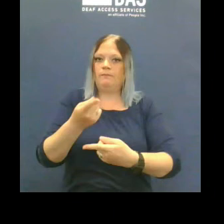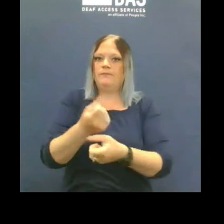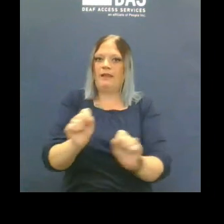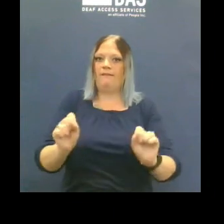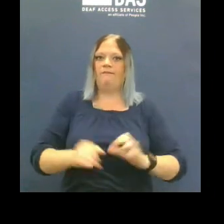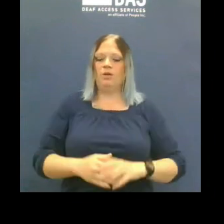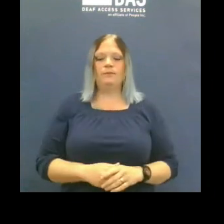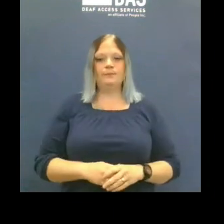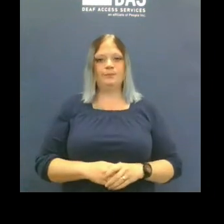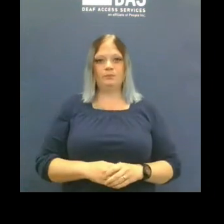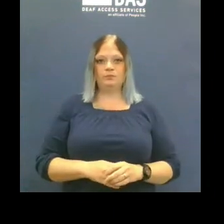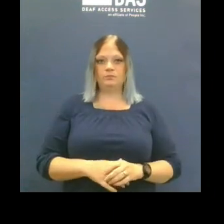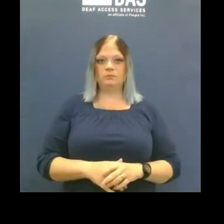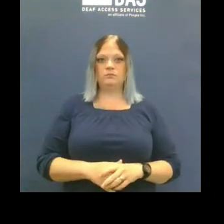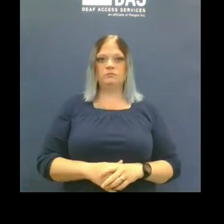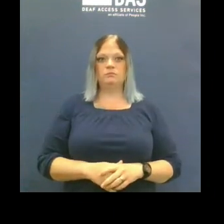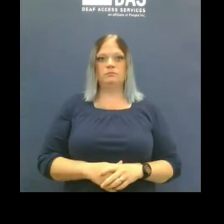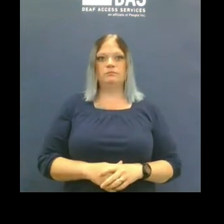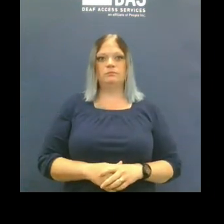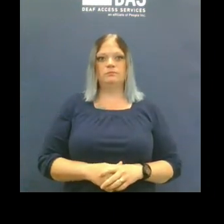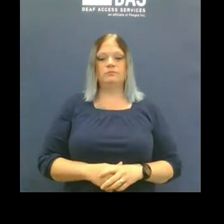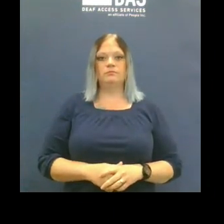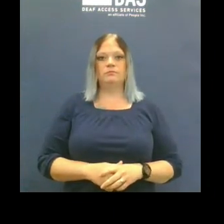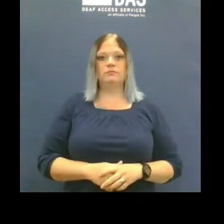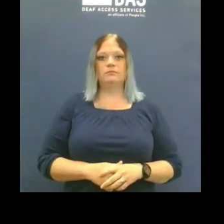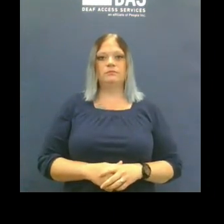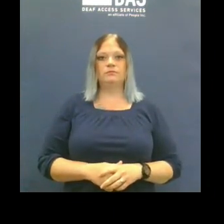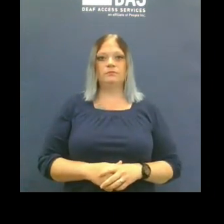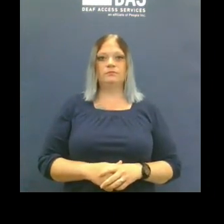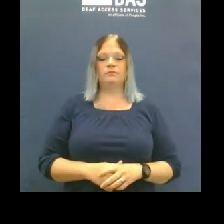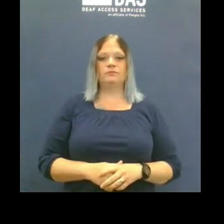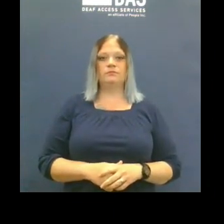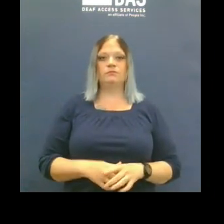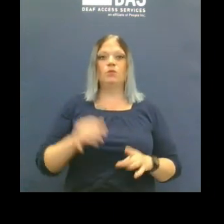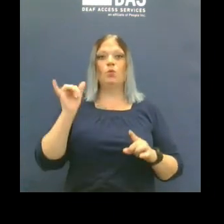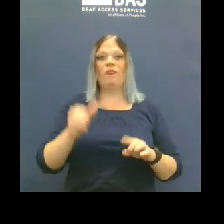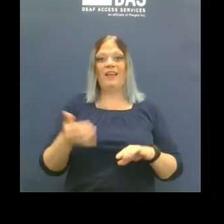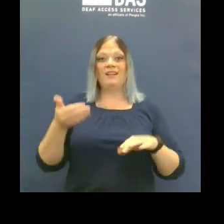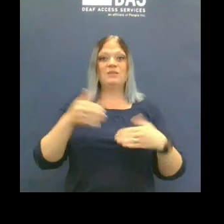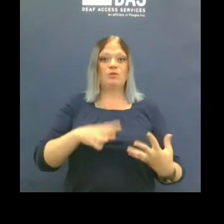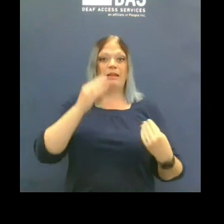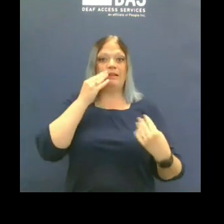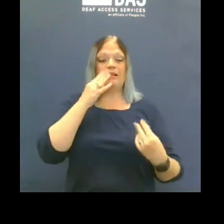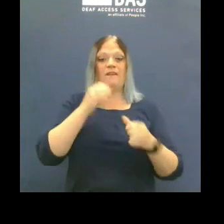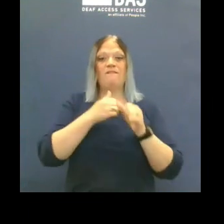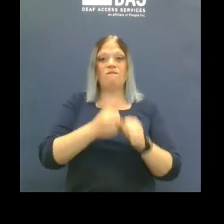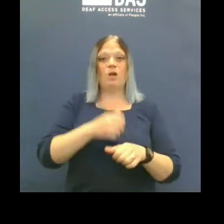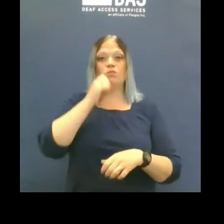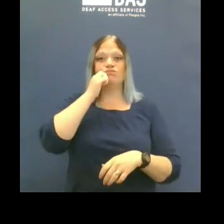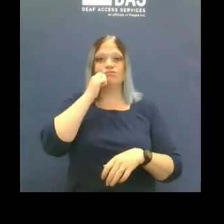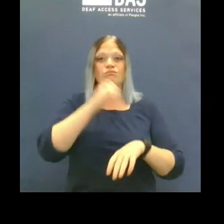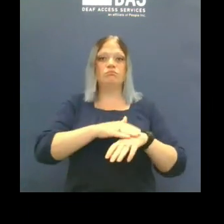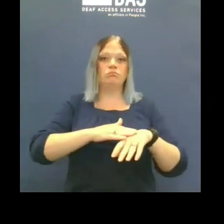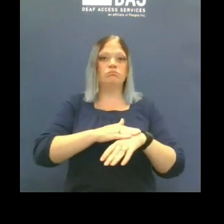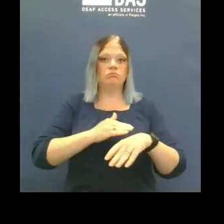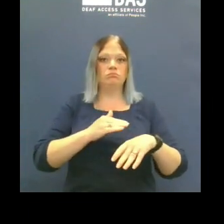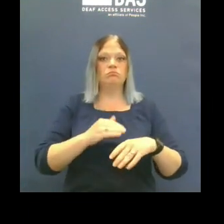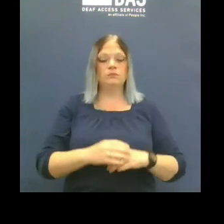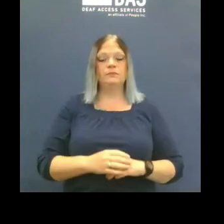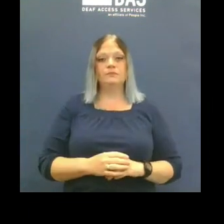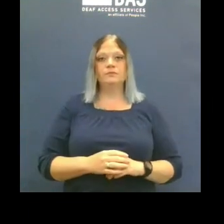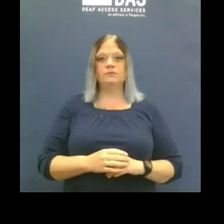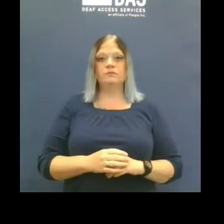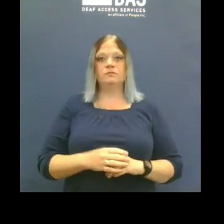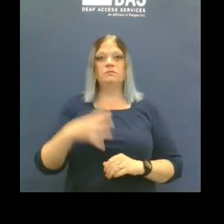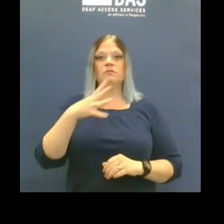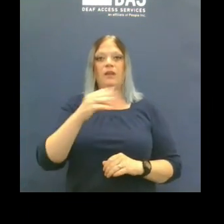safe. And then here we're looking at our mortality data by race and ethnicity